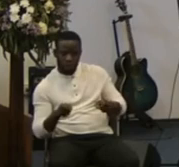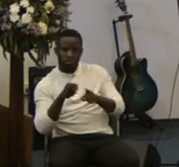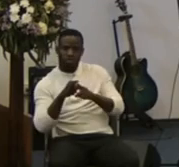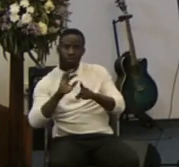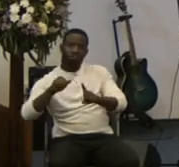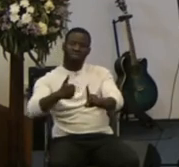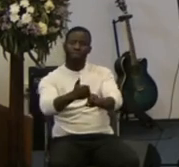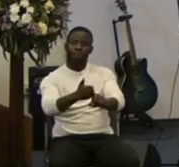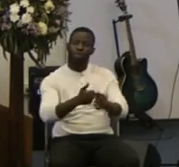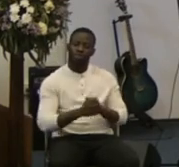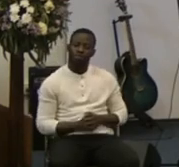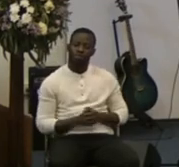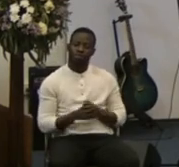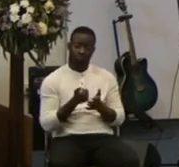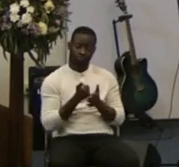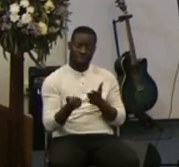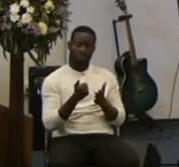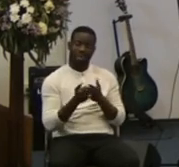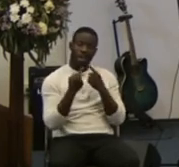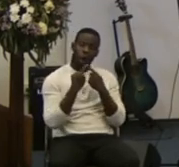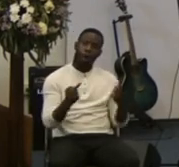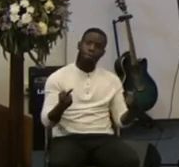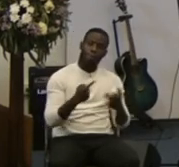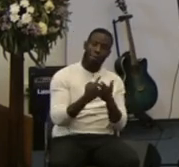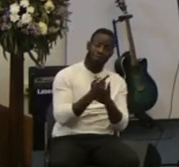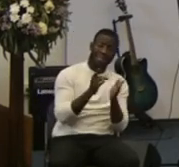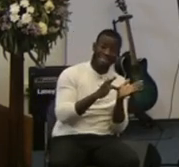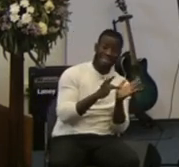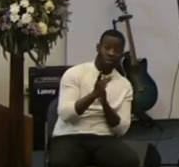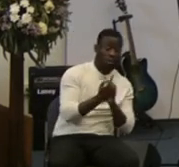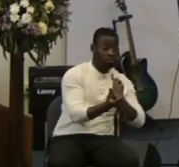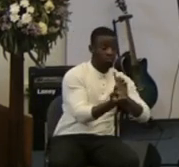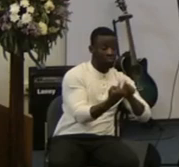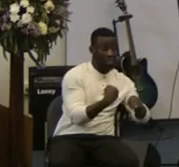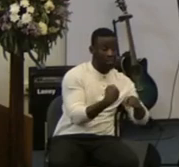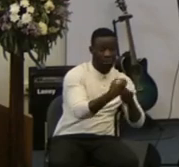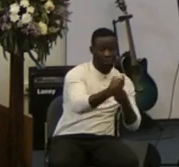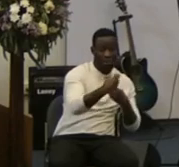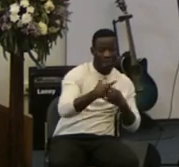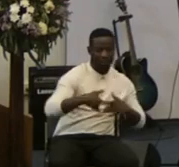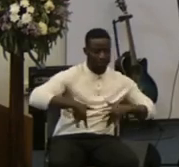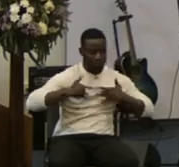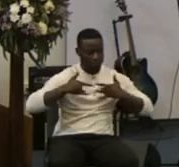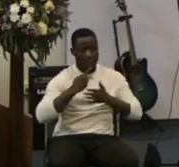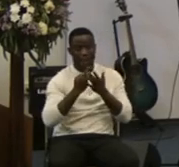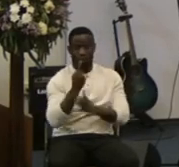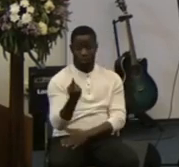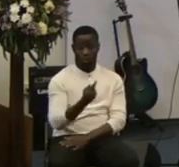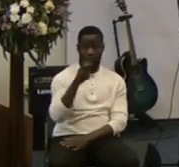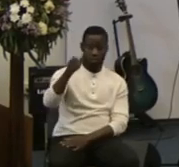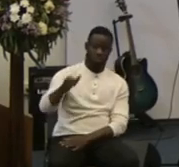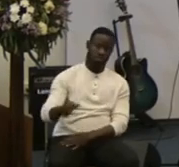this gospel. He keeps making comments about the reactions of others towards